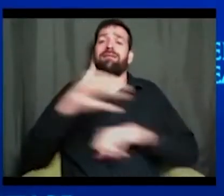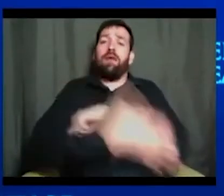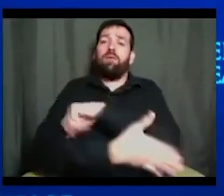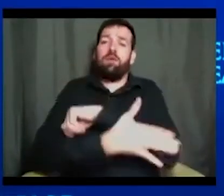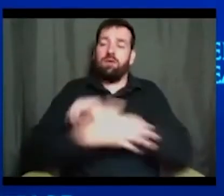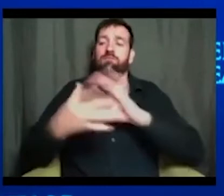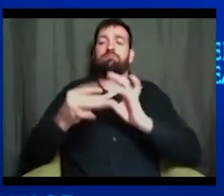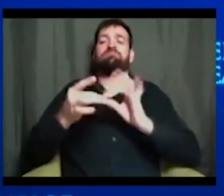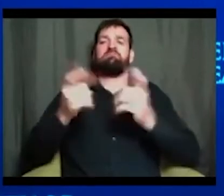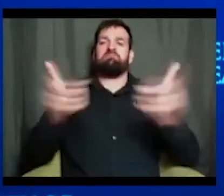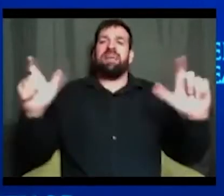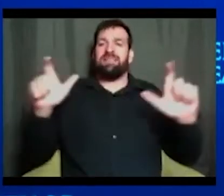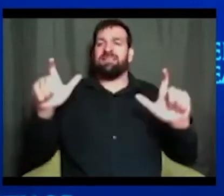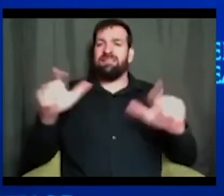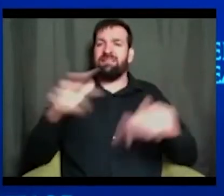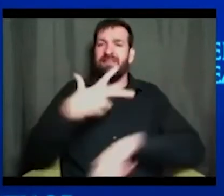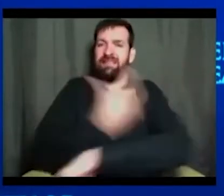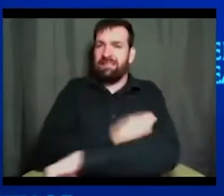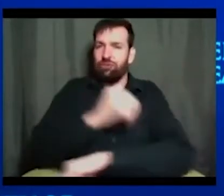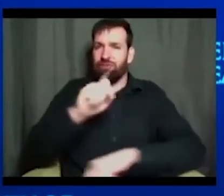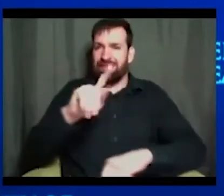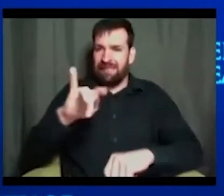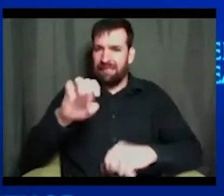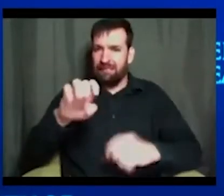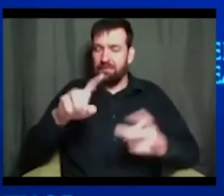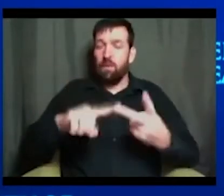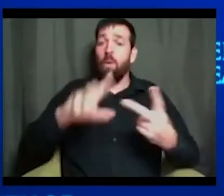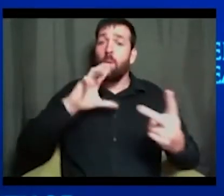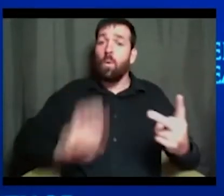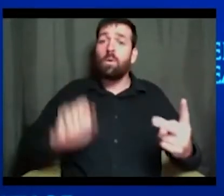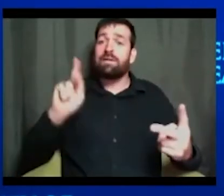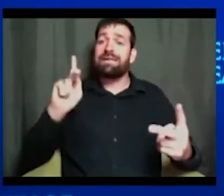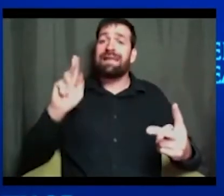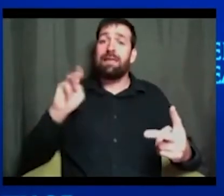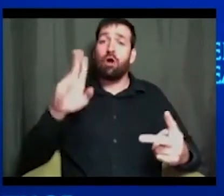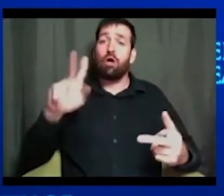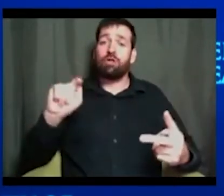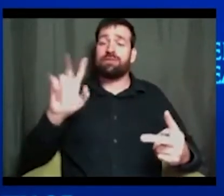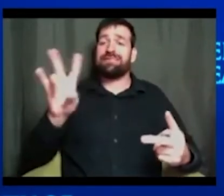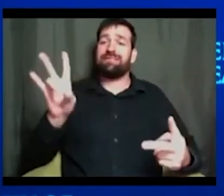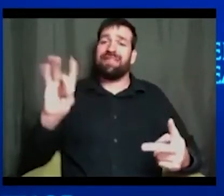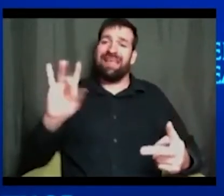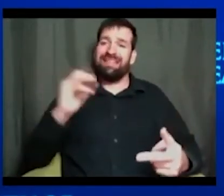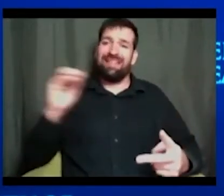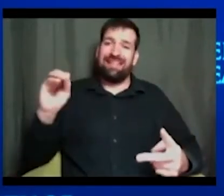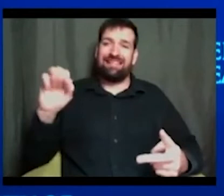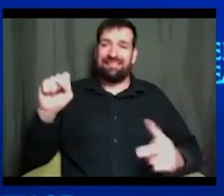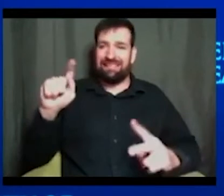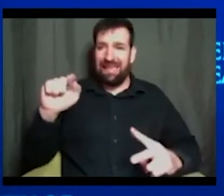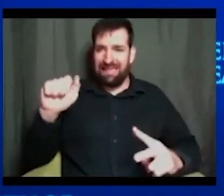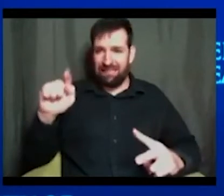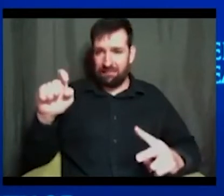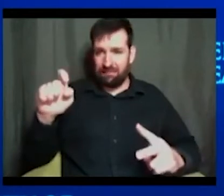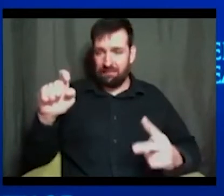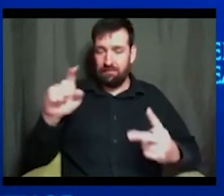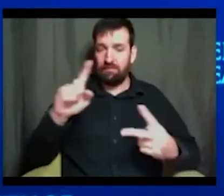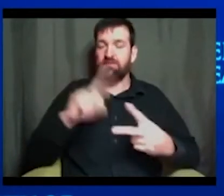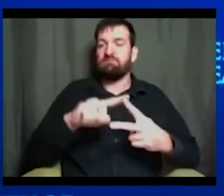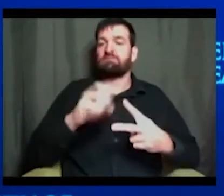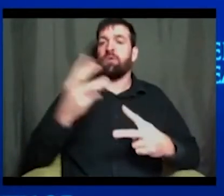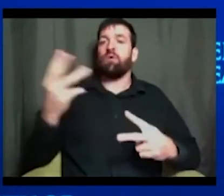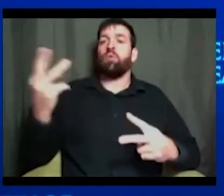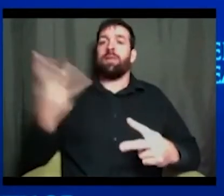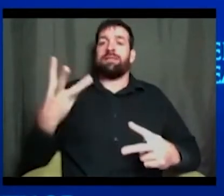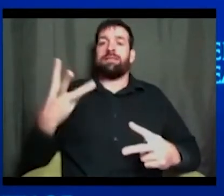vaccination sites still going at the old Kmart at 78th and State out in central part of the county. It's open Wednesday through